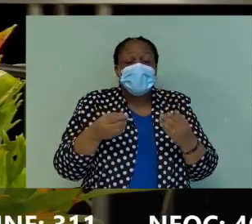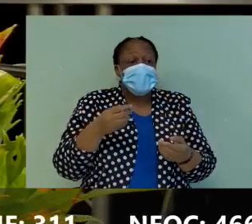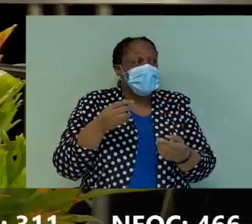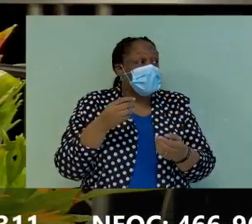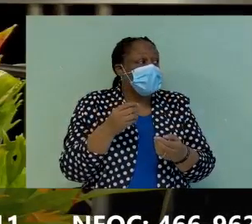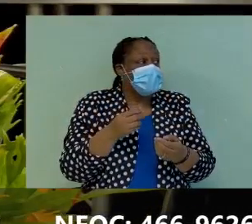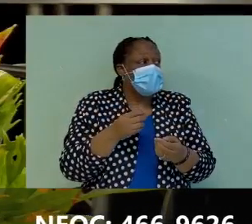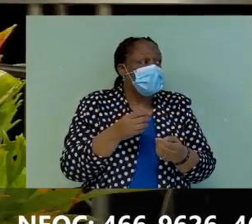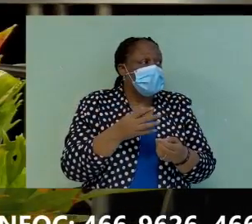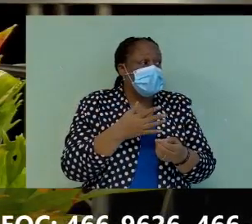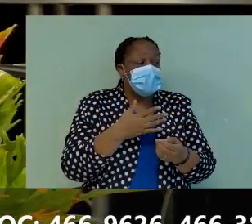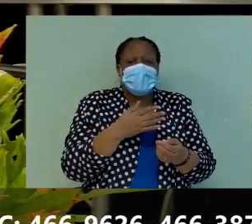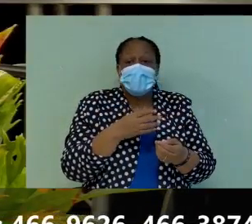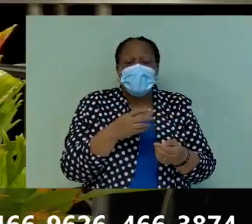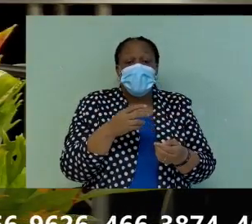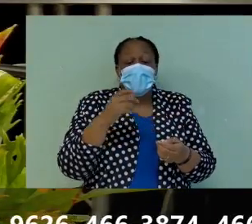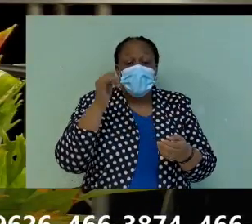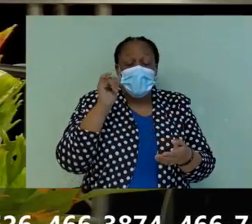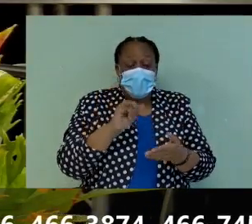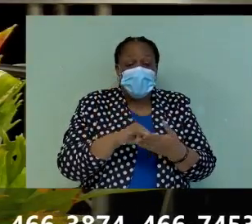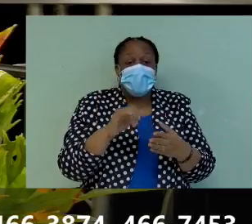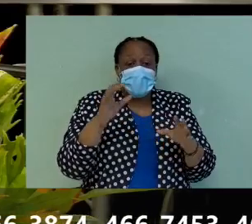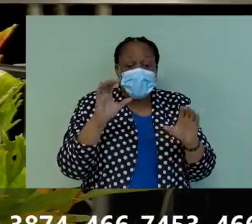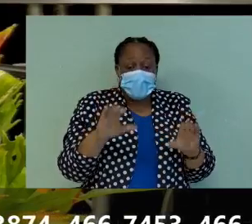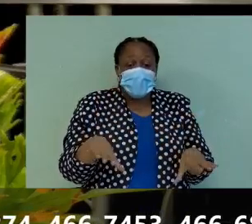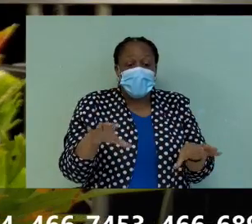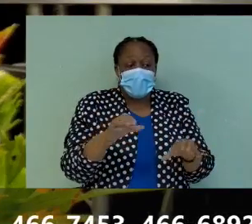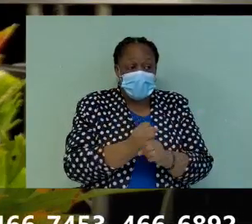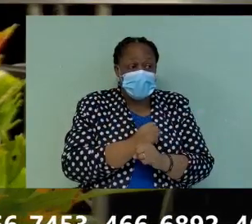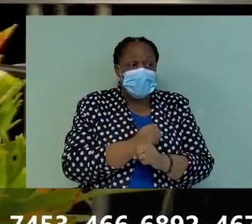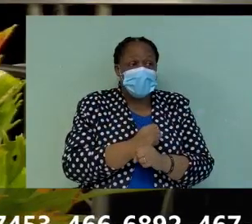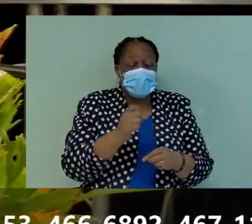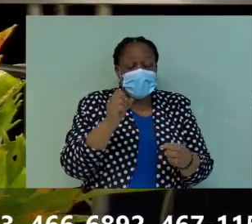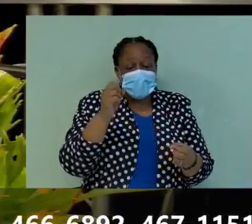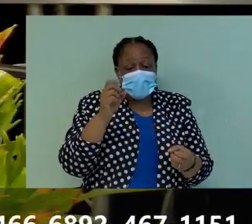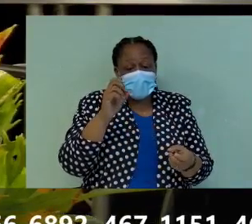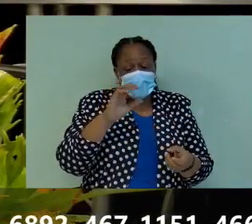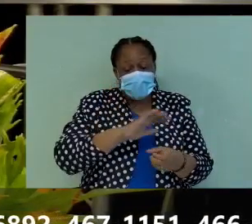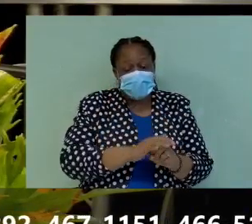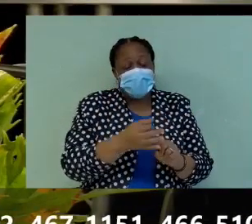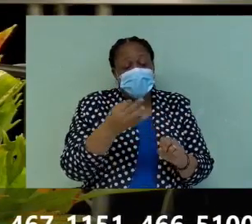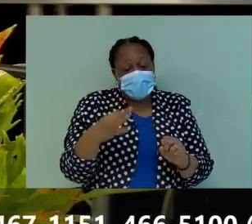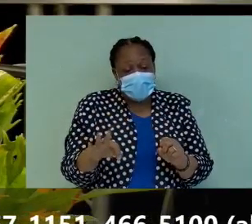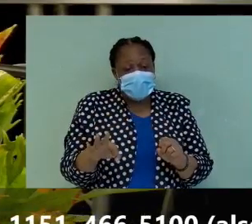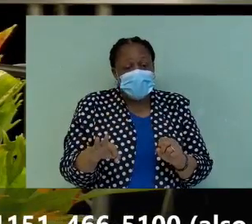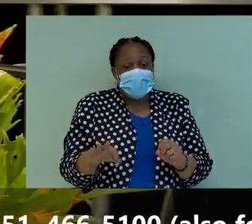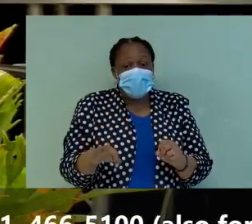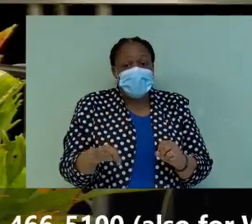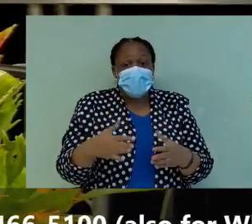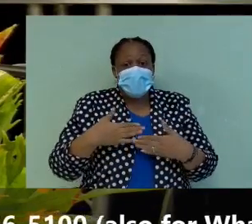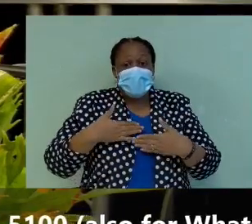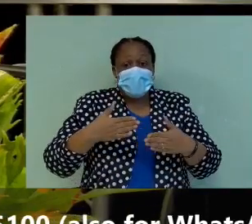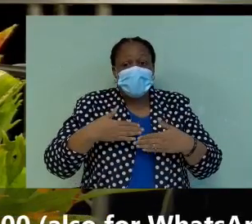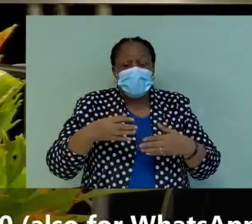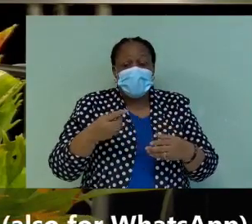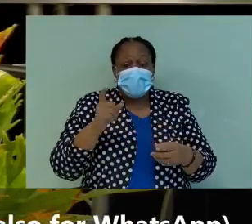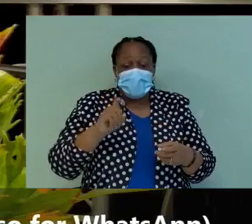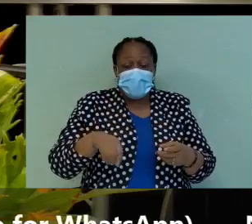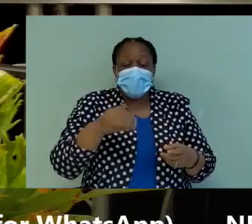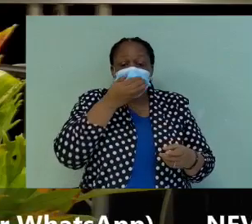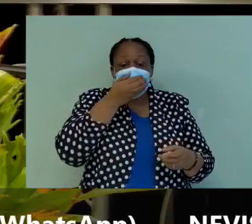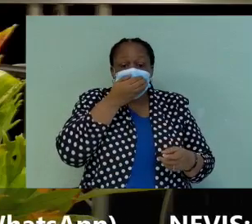conditions, they are at increased risk for the ill effects of COVID-19. And so just because you're asthmatic doesn't necessarily mean that you